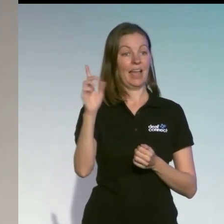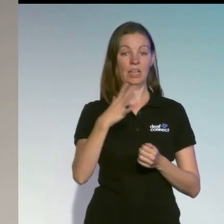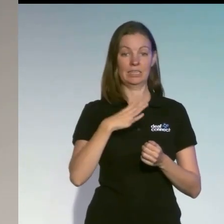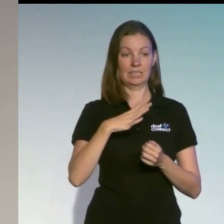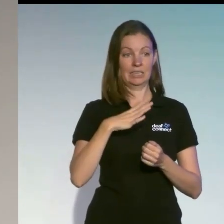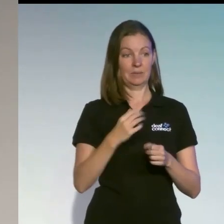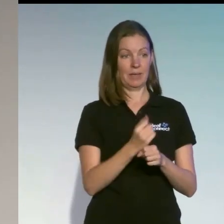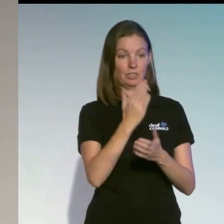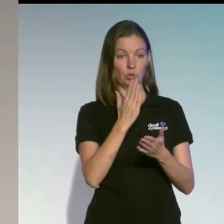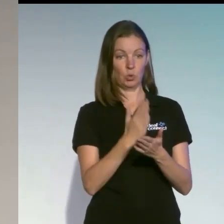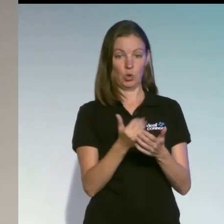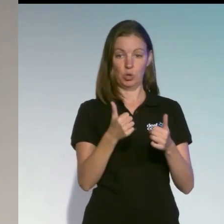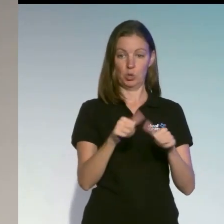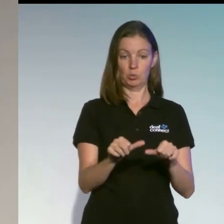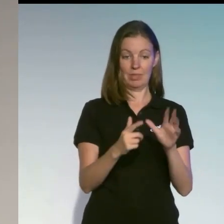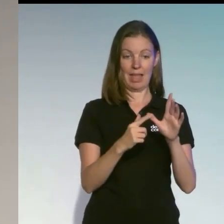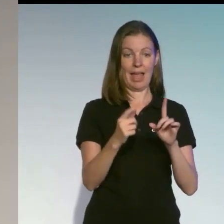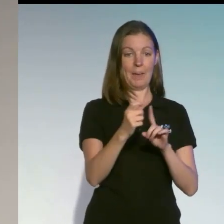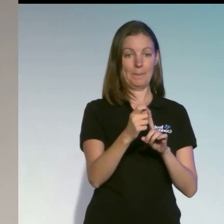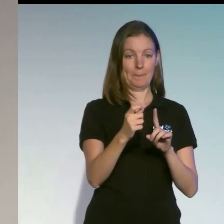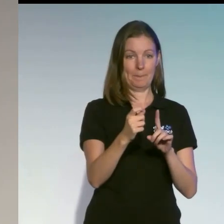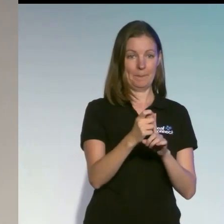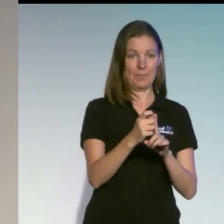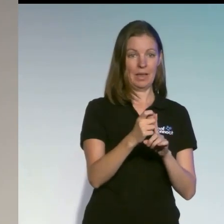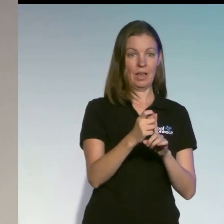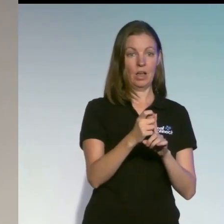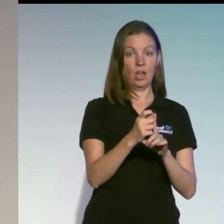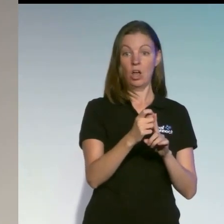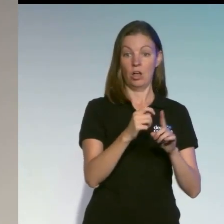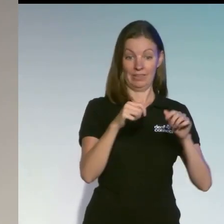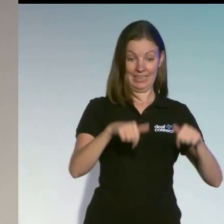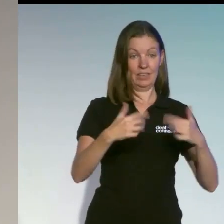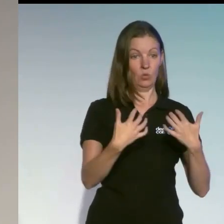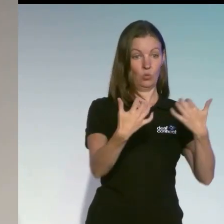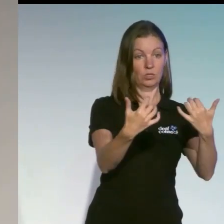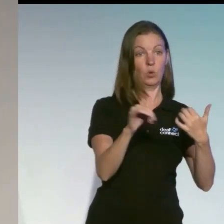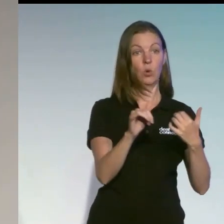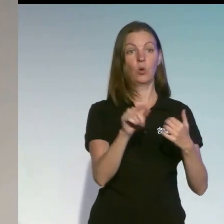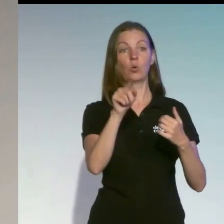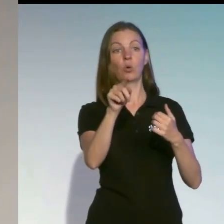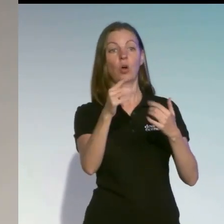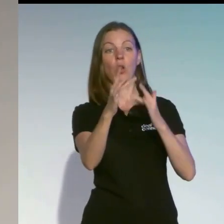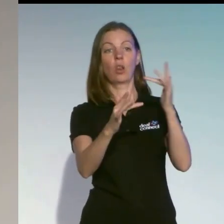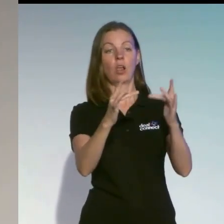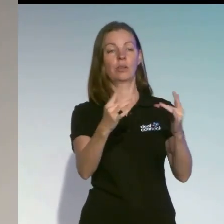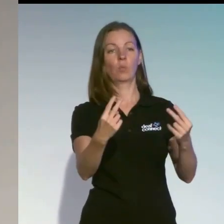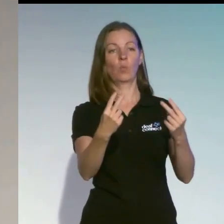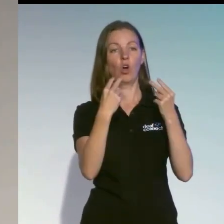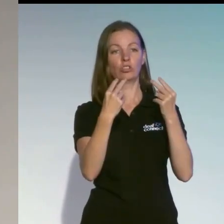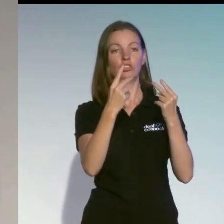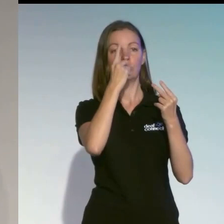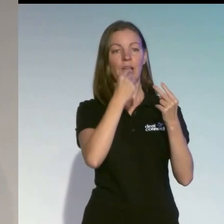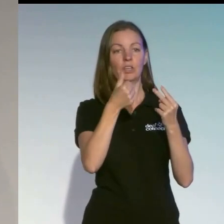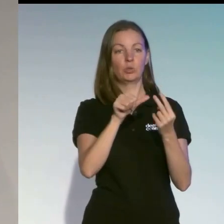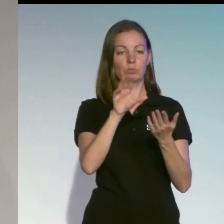the app. And if you're here in person, and via the virtual platform for those watching at home. The chat function can be